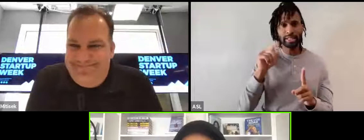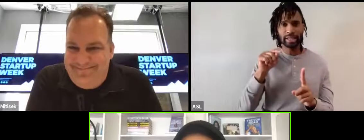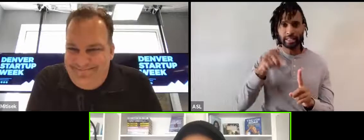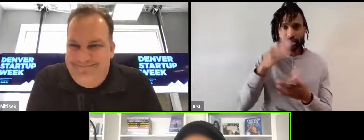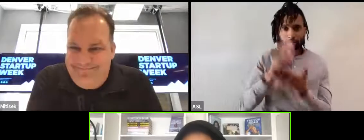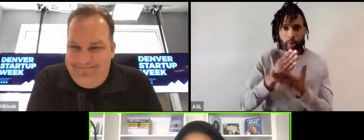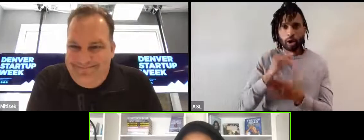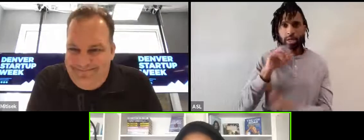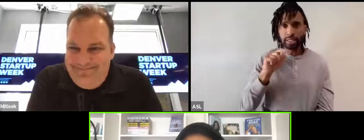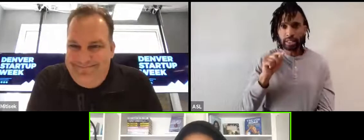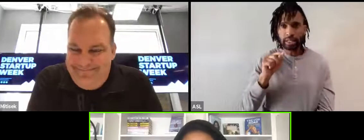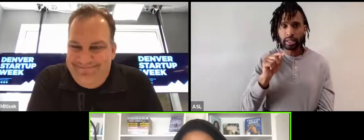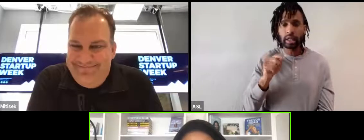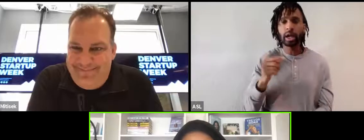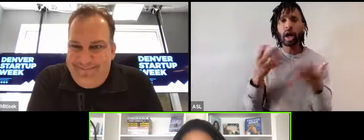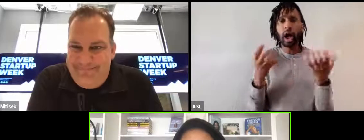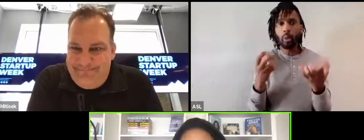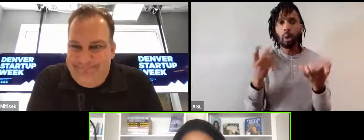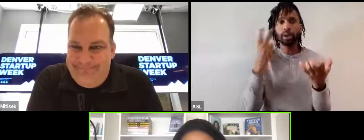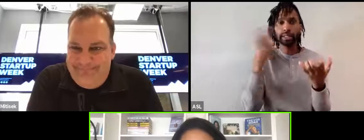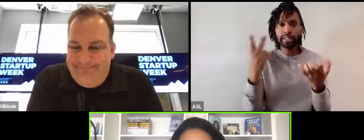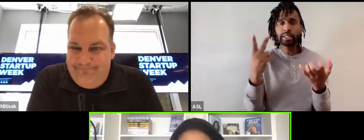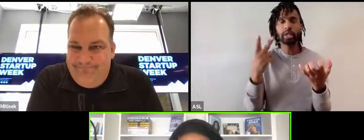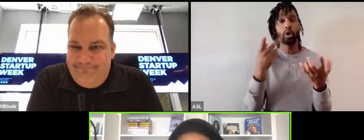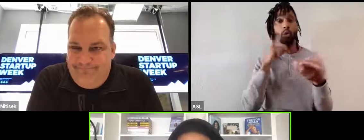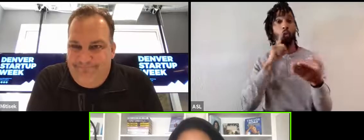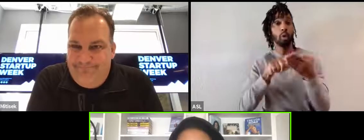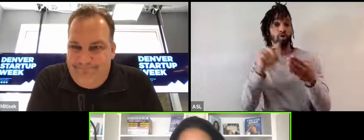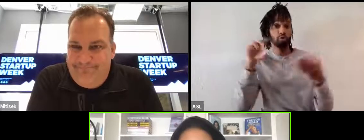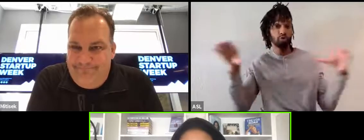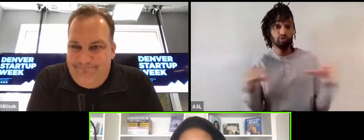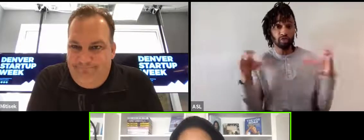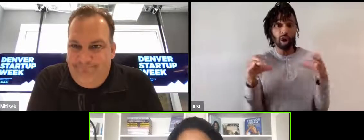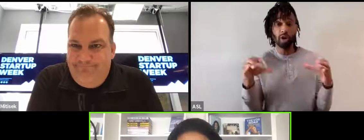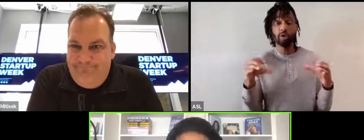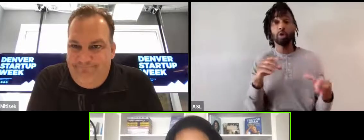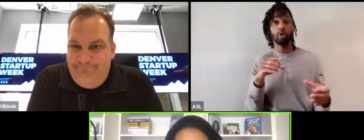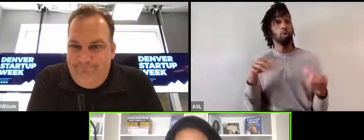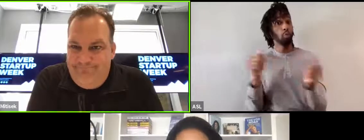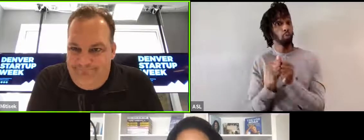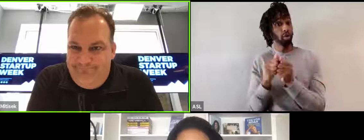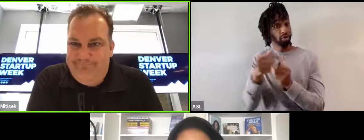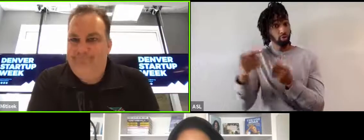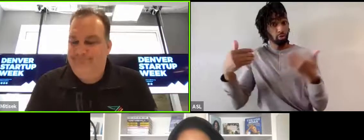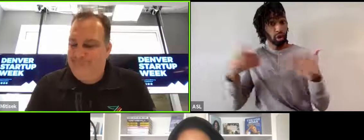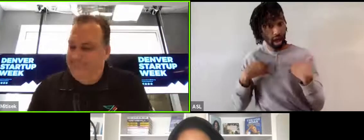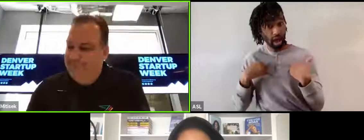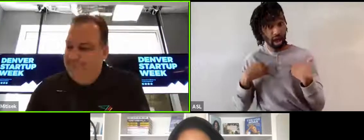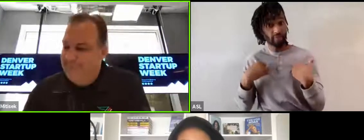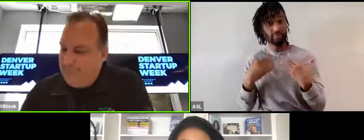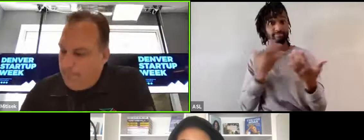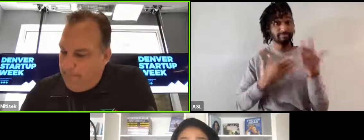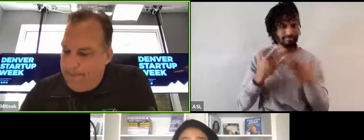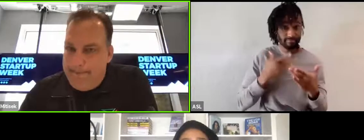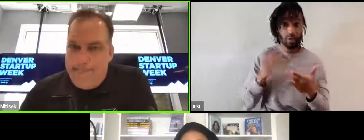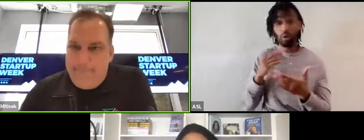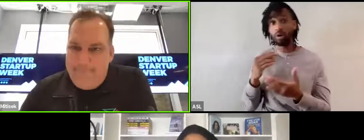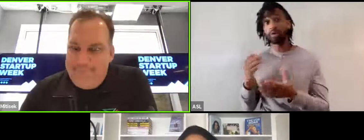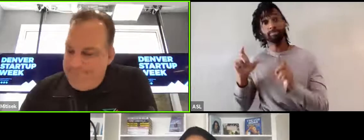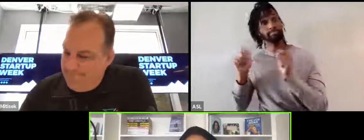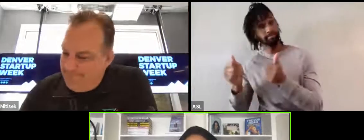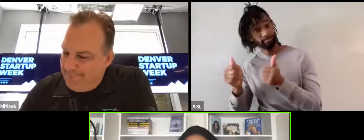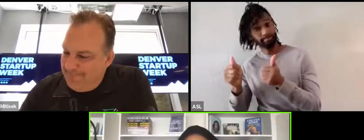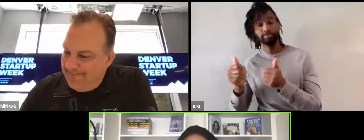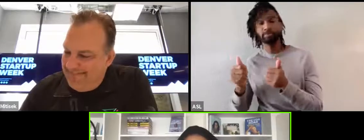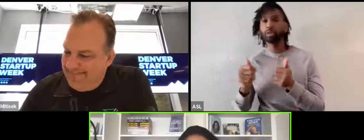it. I want to see what you've done with what you've had. It is a